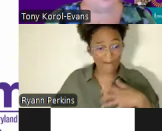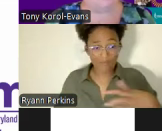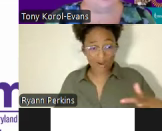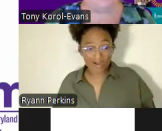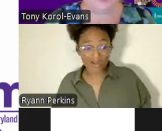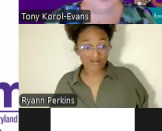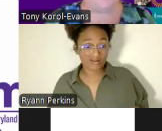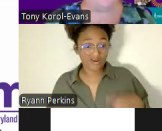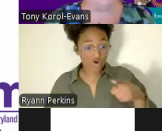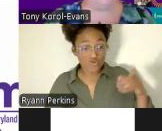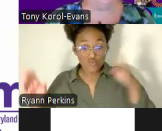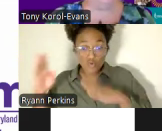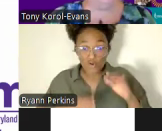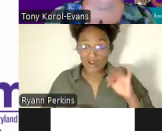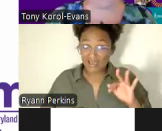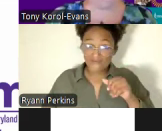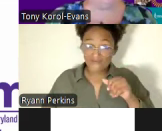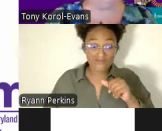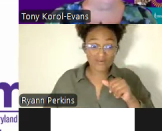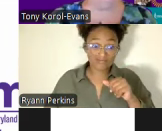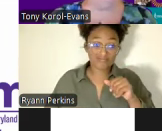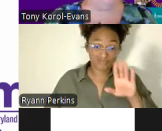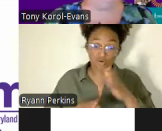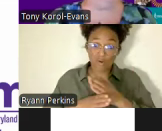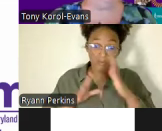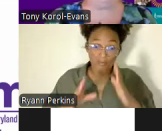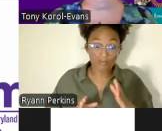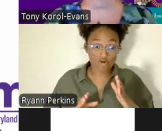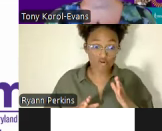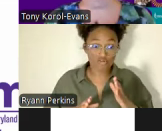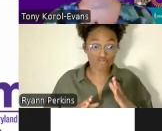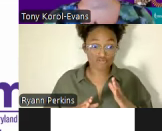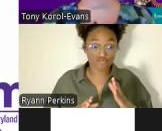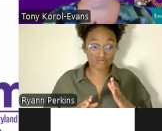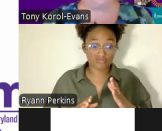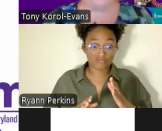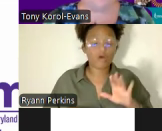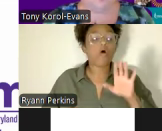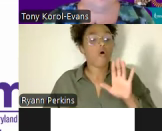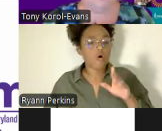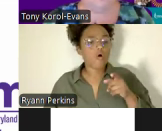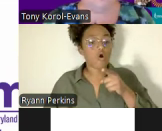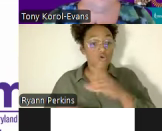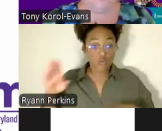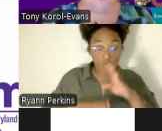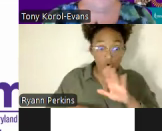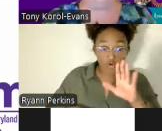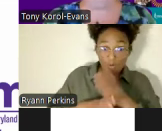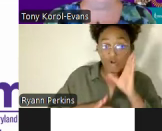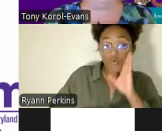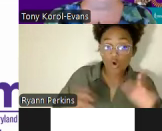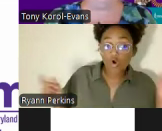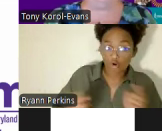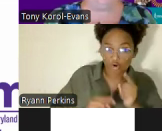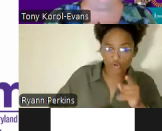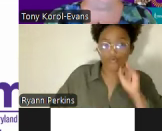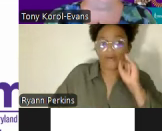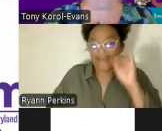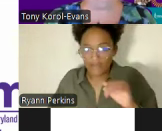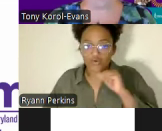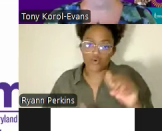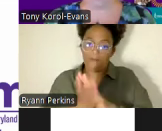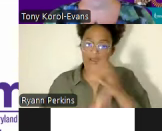can go both ways. Has your partner ever made you have sex without using birth control? Has your partner ever